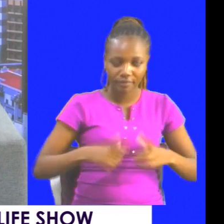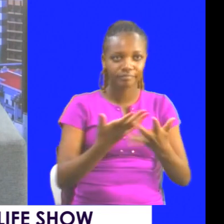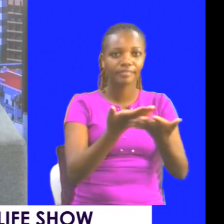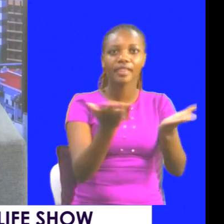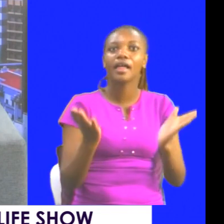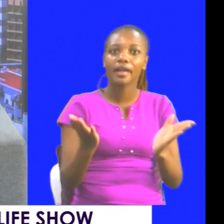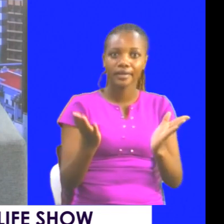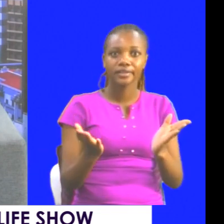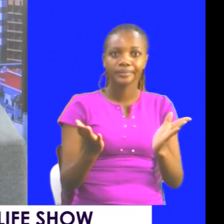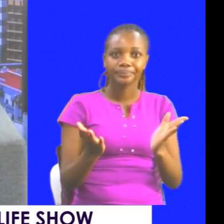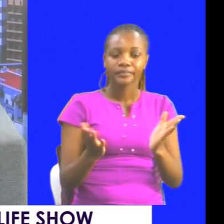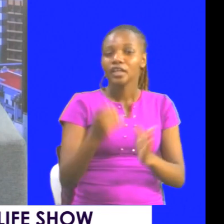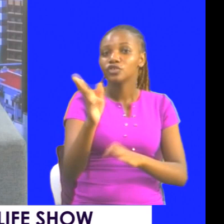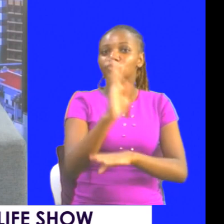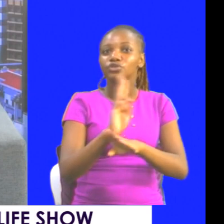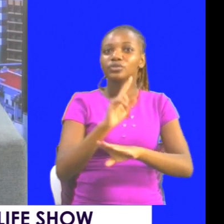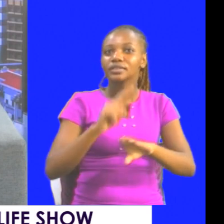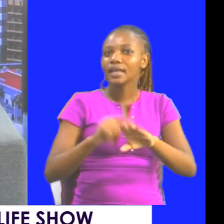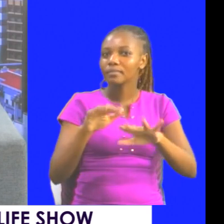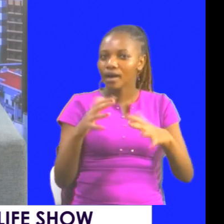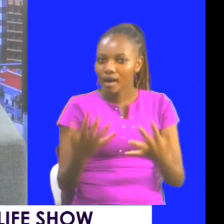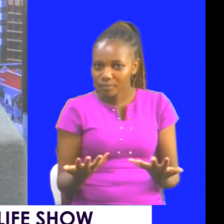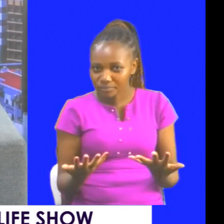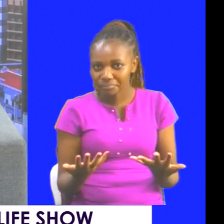the amount of time you spend on you,